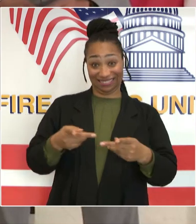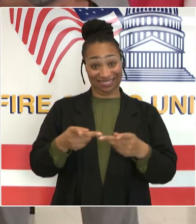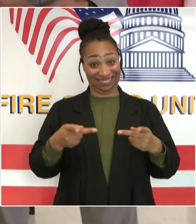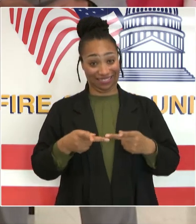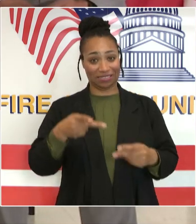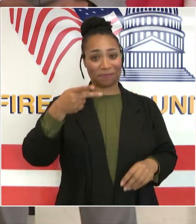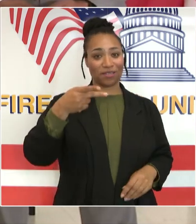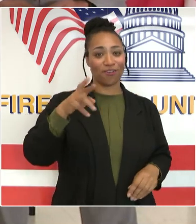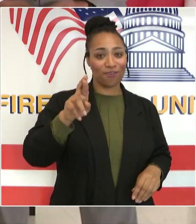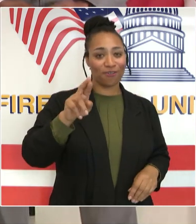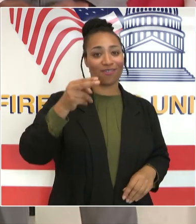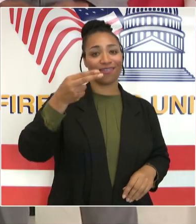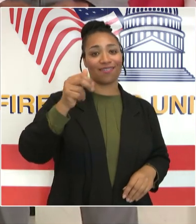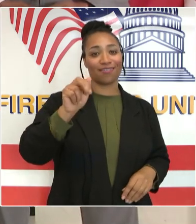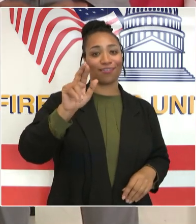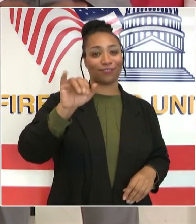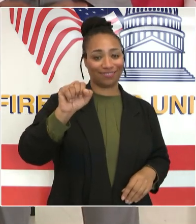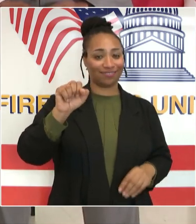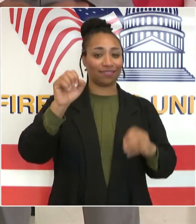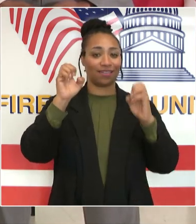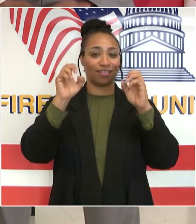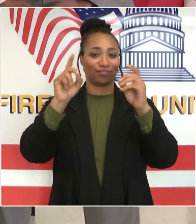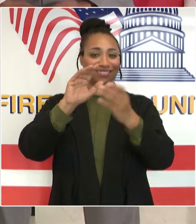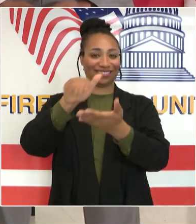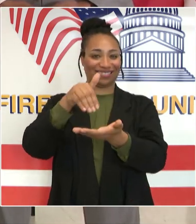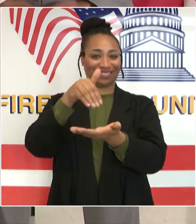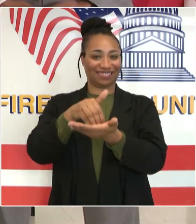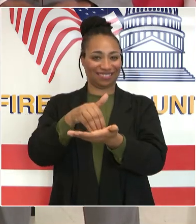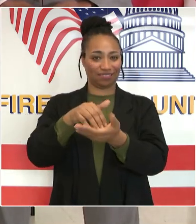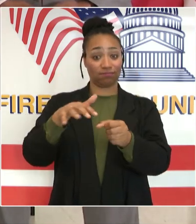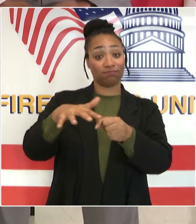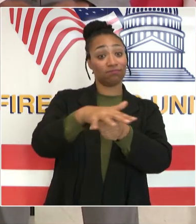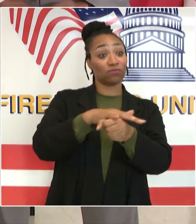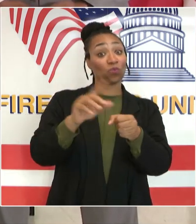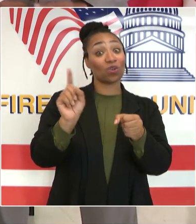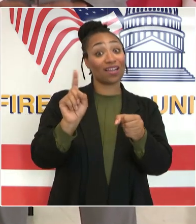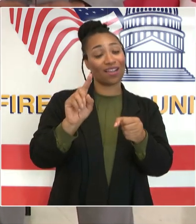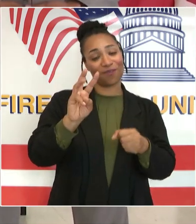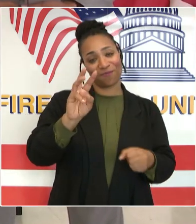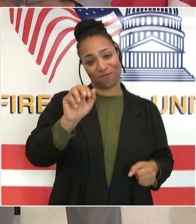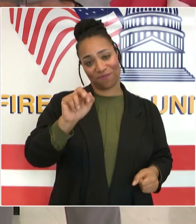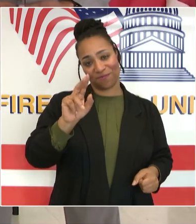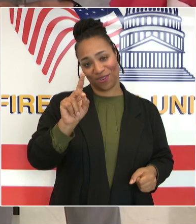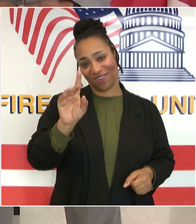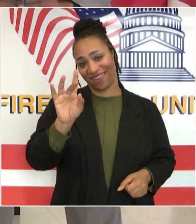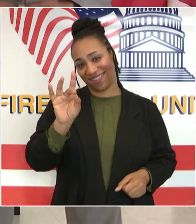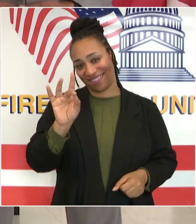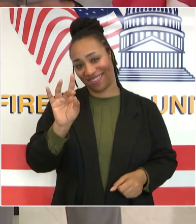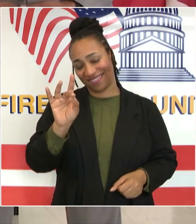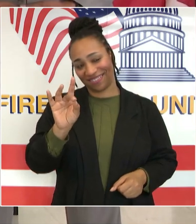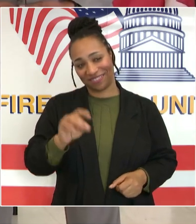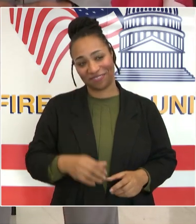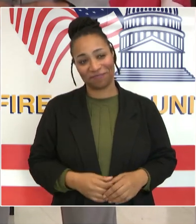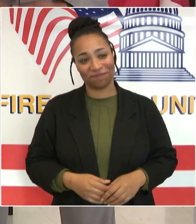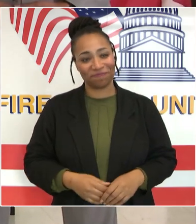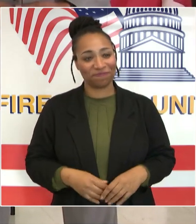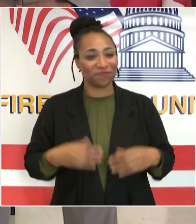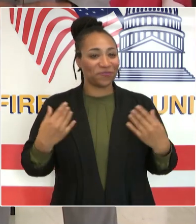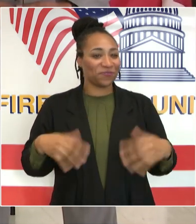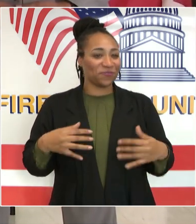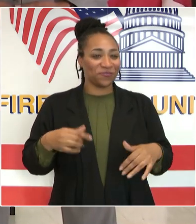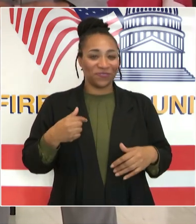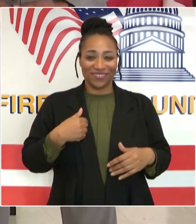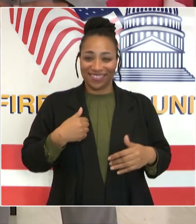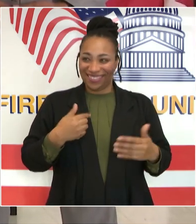EMS's Denise Beals Immersive Lab and Education Center. So as I shared last week at the